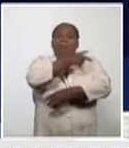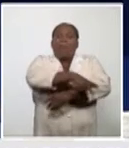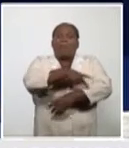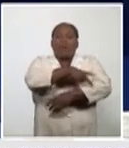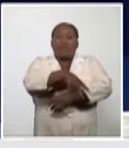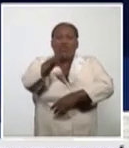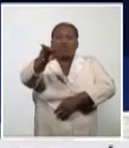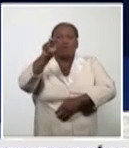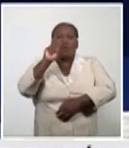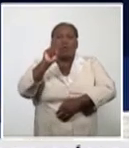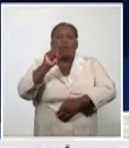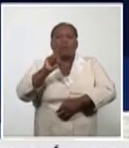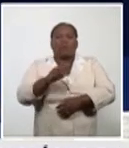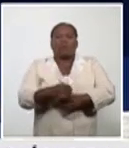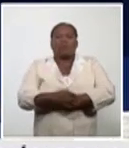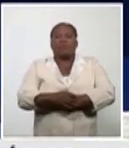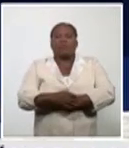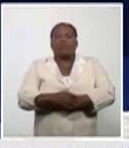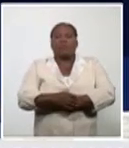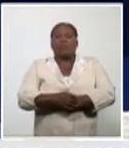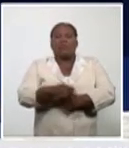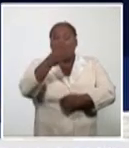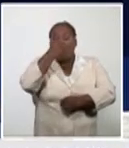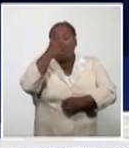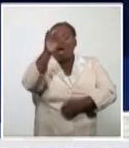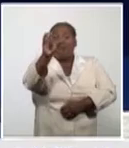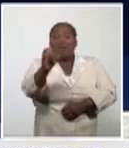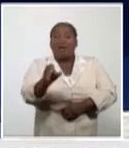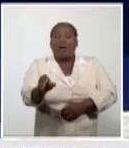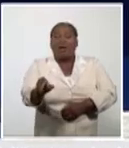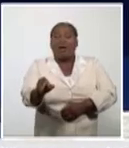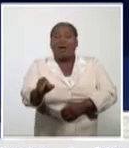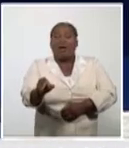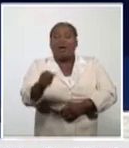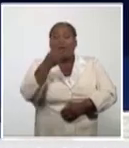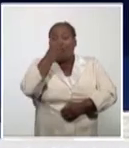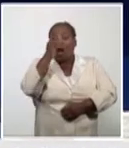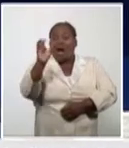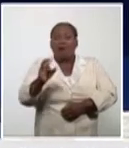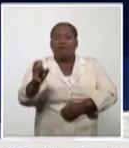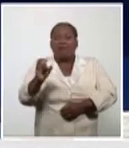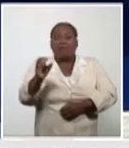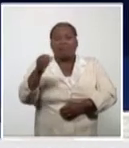the Comoros, a country in East Africa.